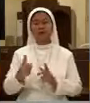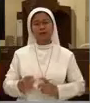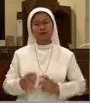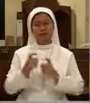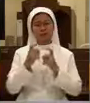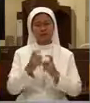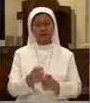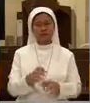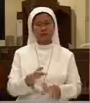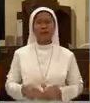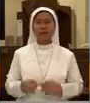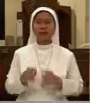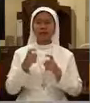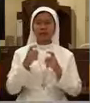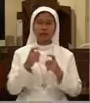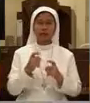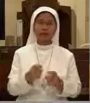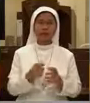The gift,